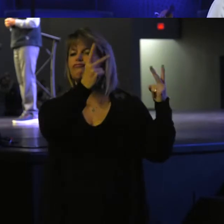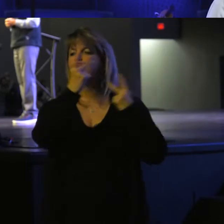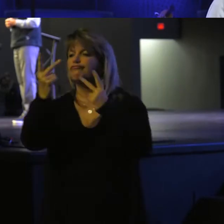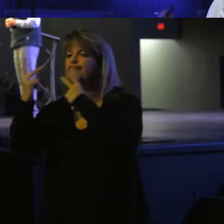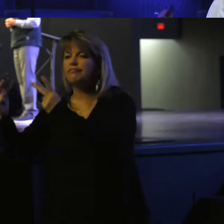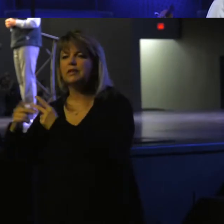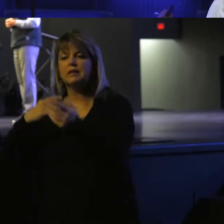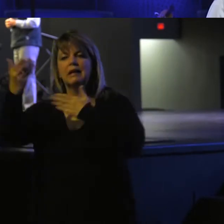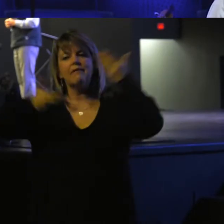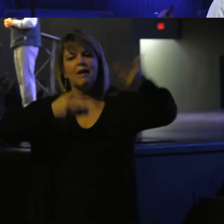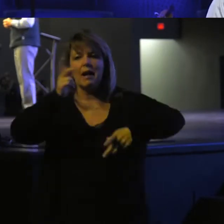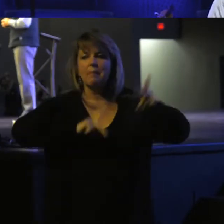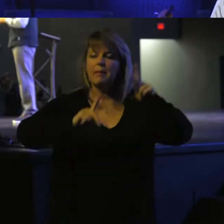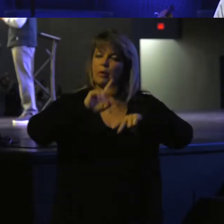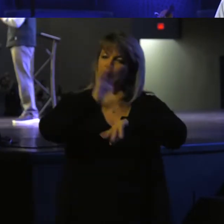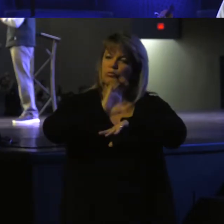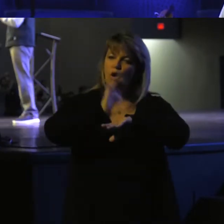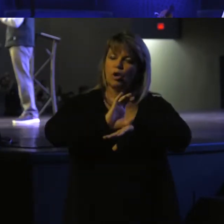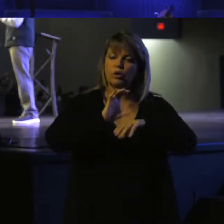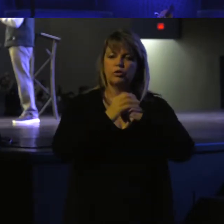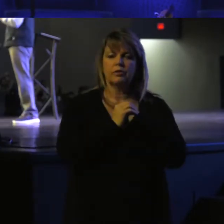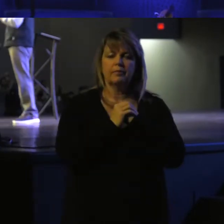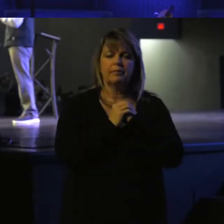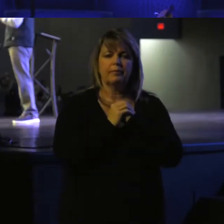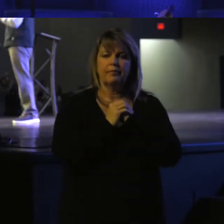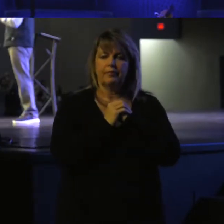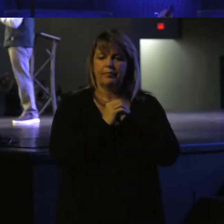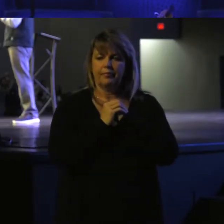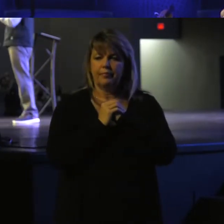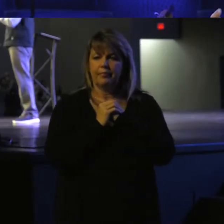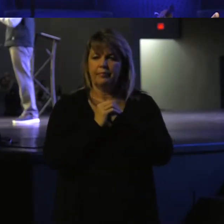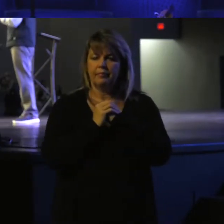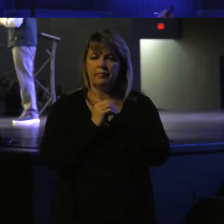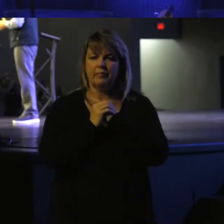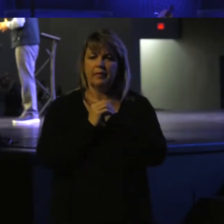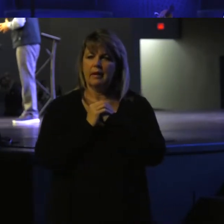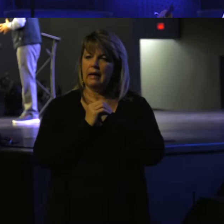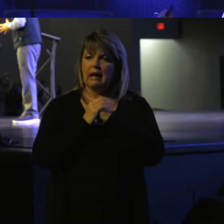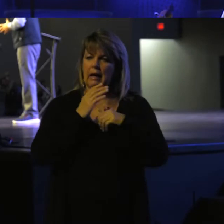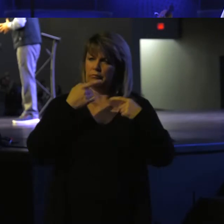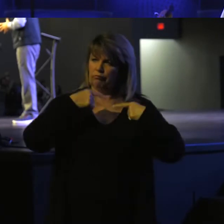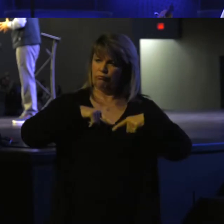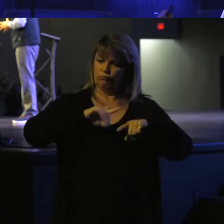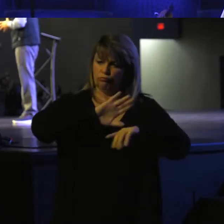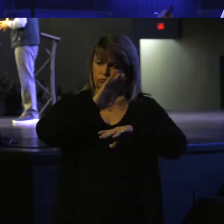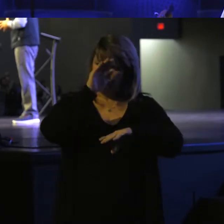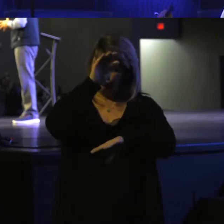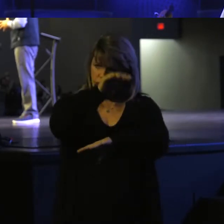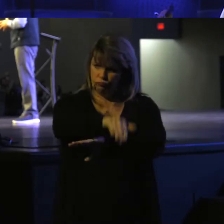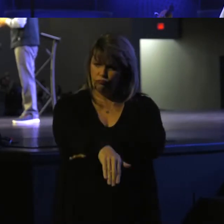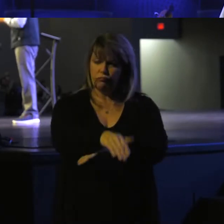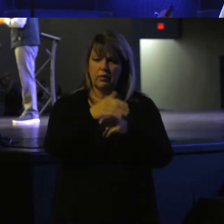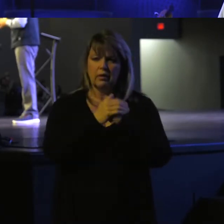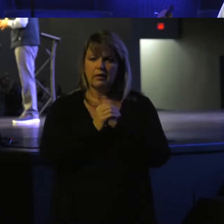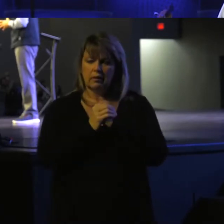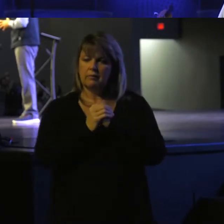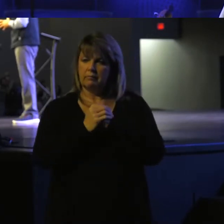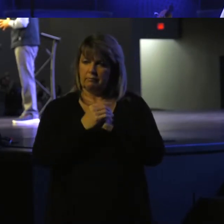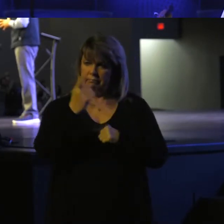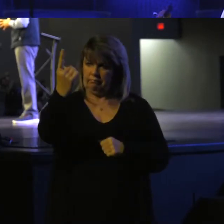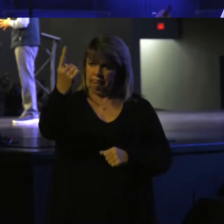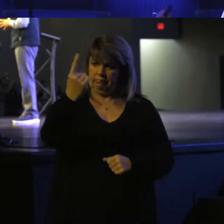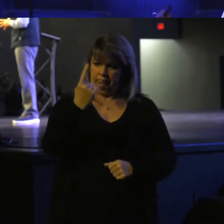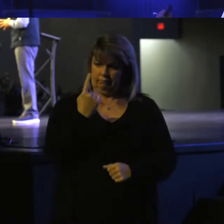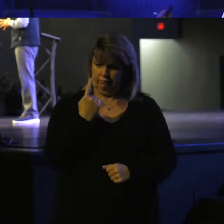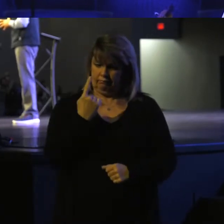mountains inviting people to church. And at some point in the evening, they made their way up